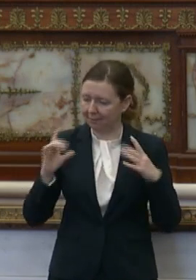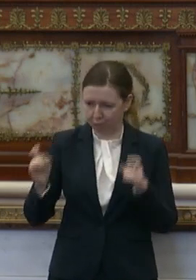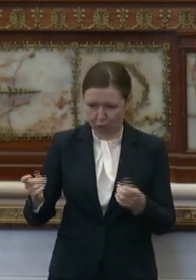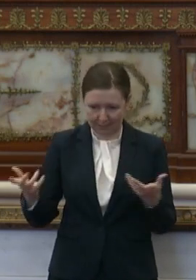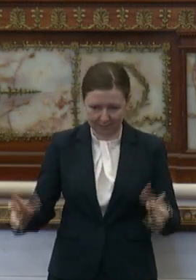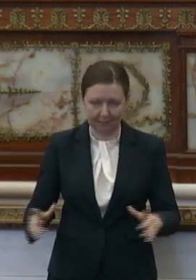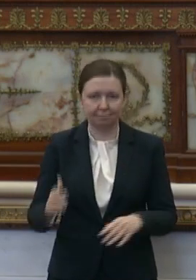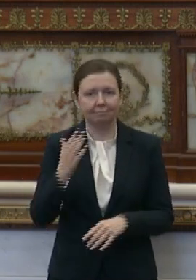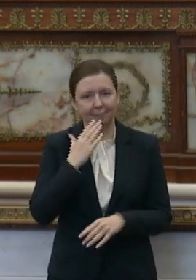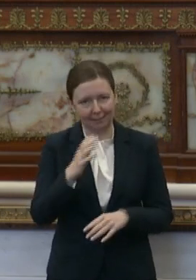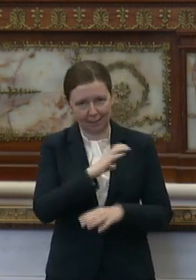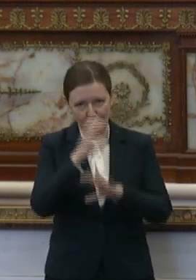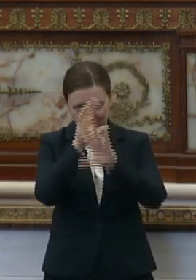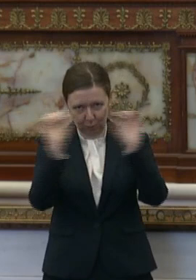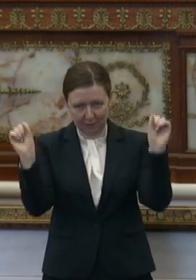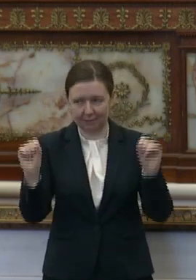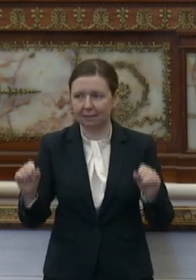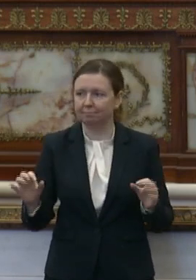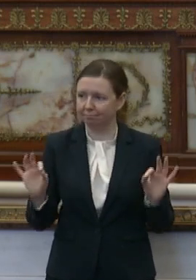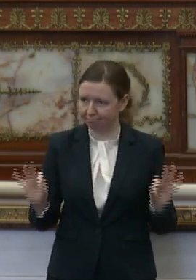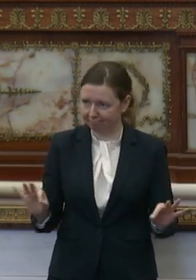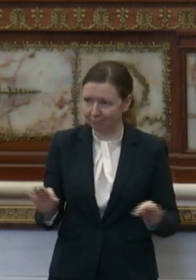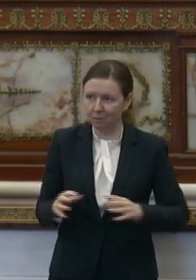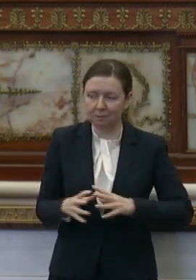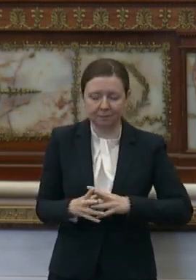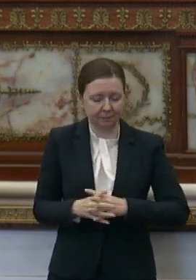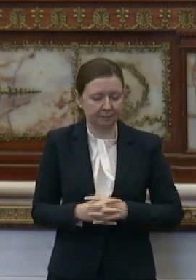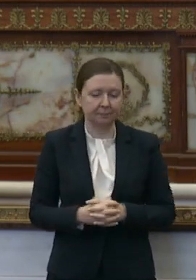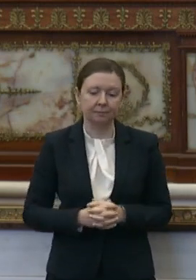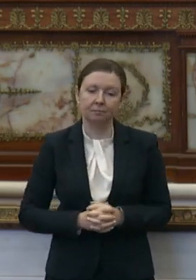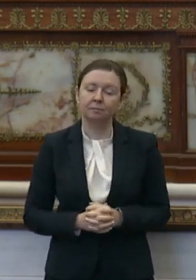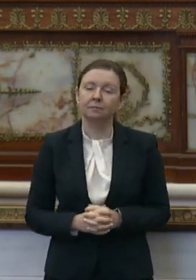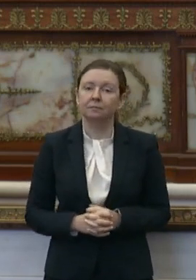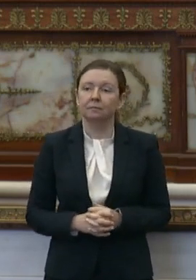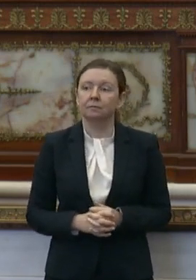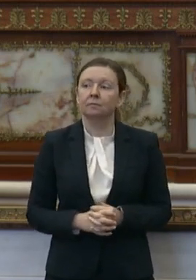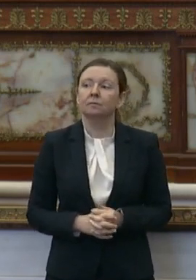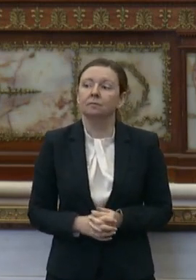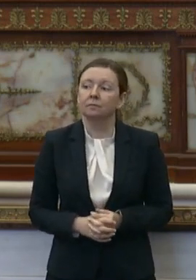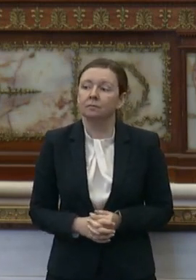The record. Thank you, Council President. I vote. Thank you.